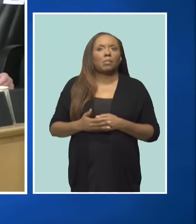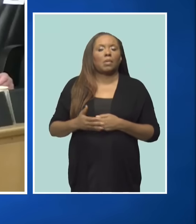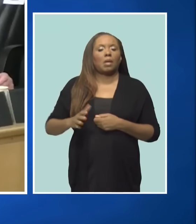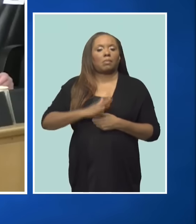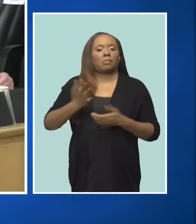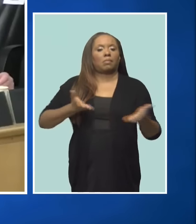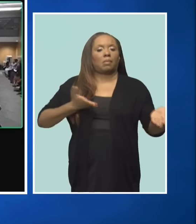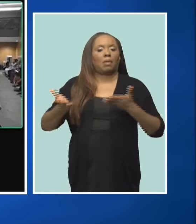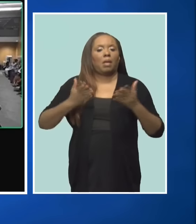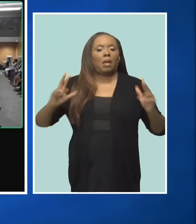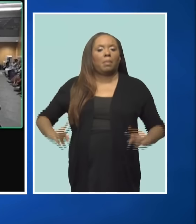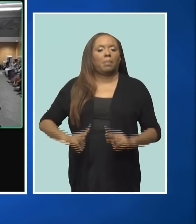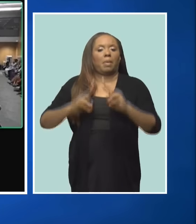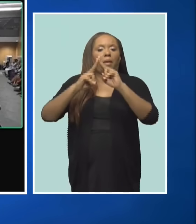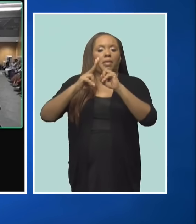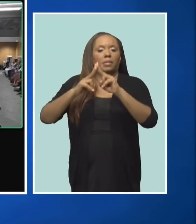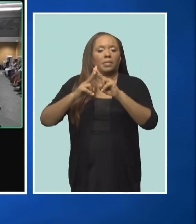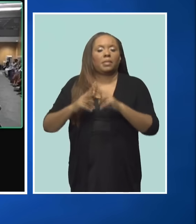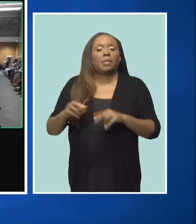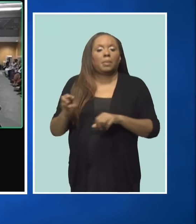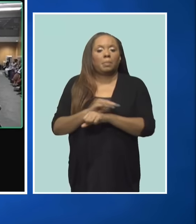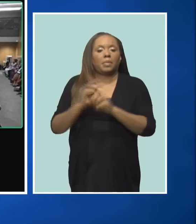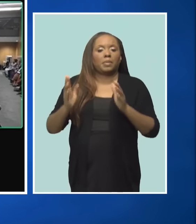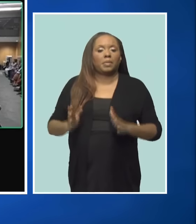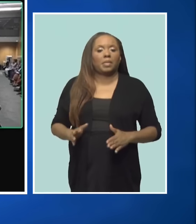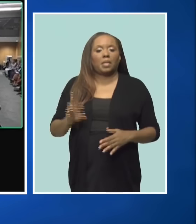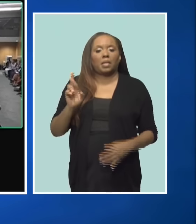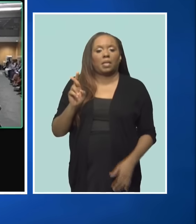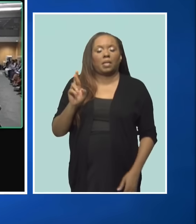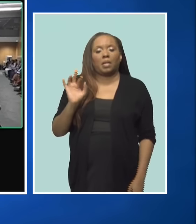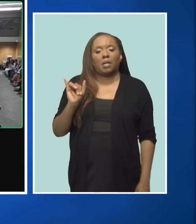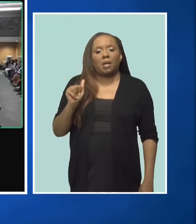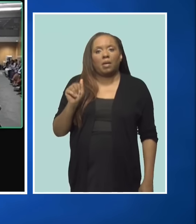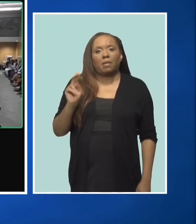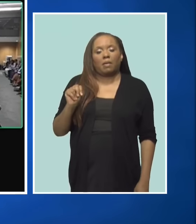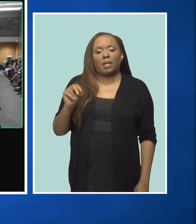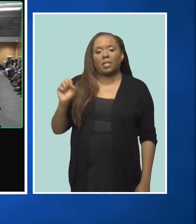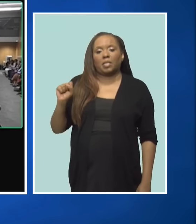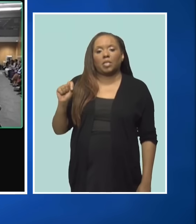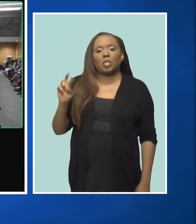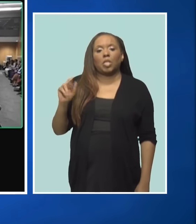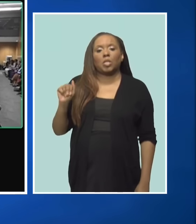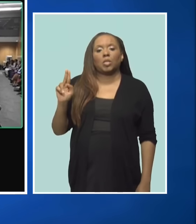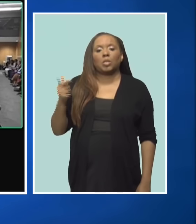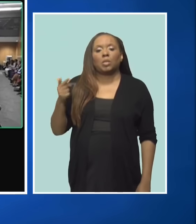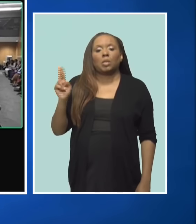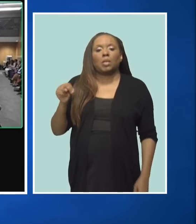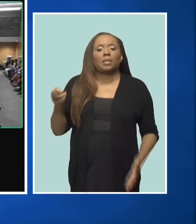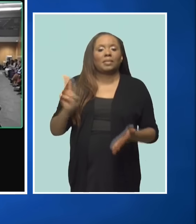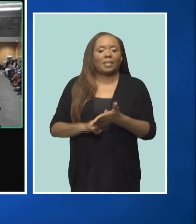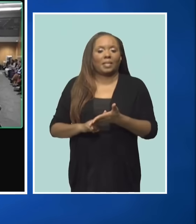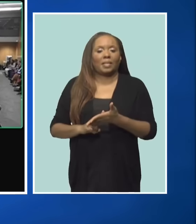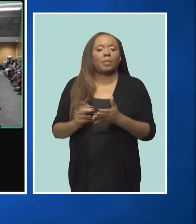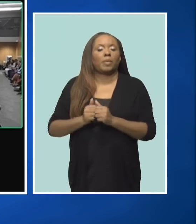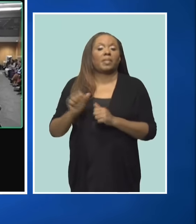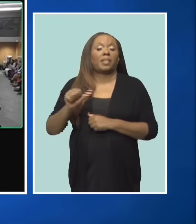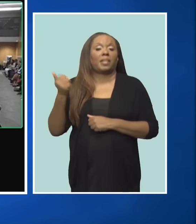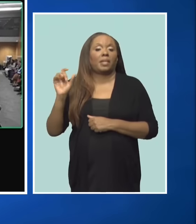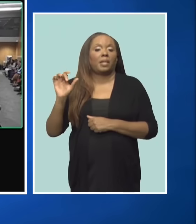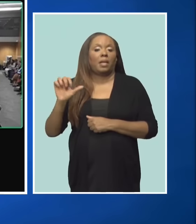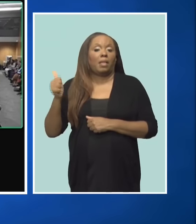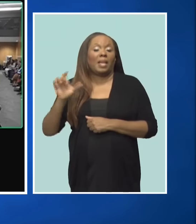Ministry of Finance, Ryan Strawn, signed the document on behalf of Barbados, along with 8 other jurisdictions. The